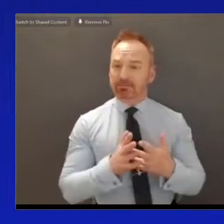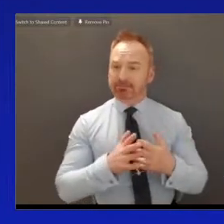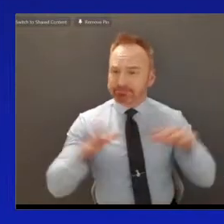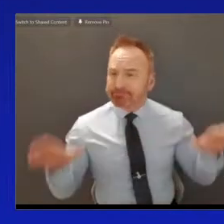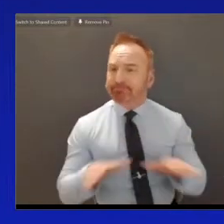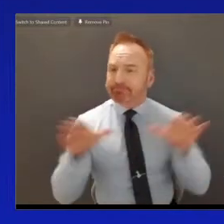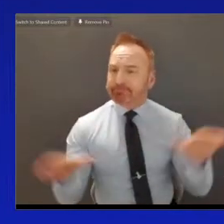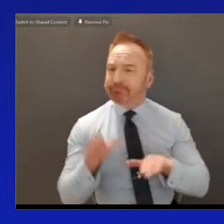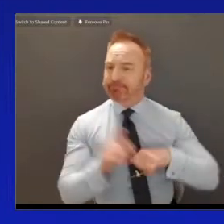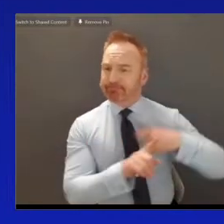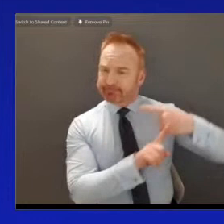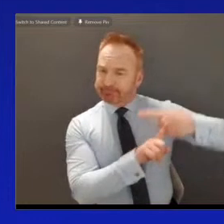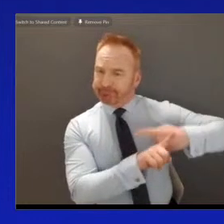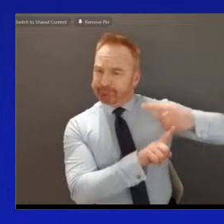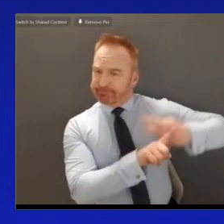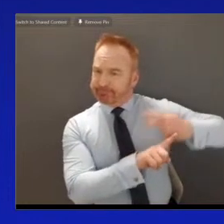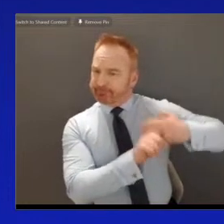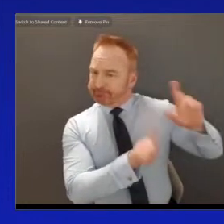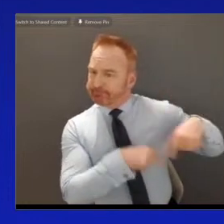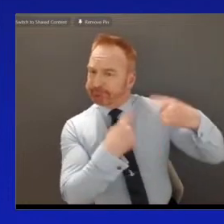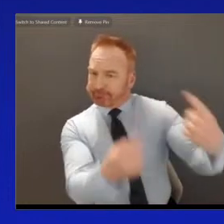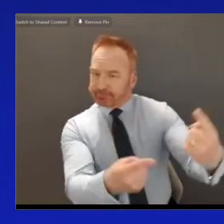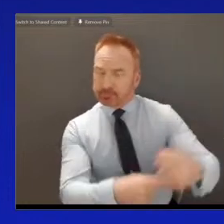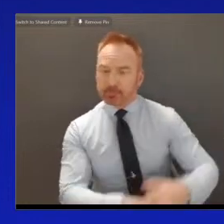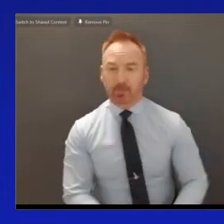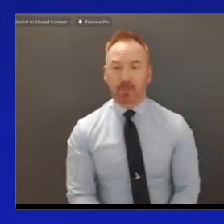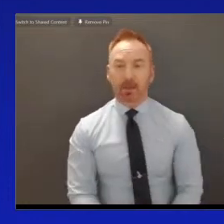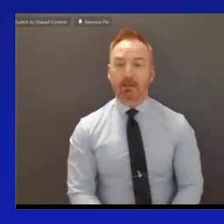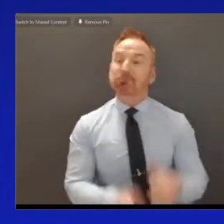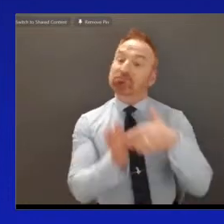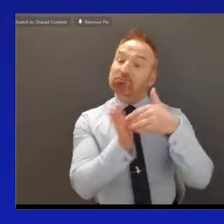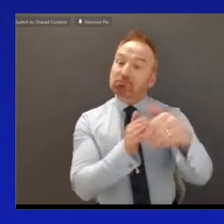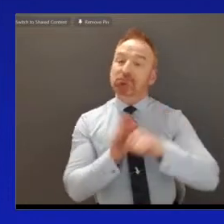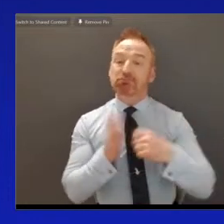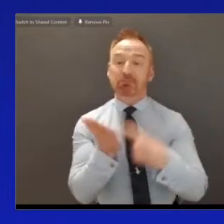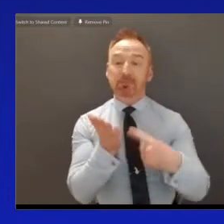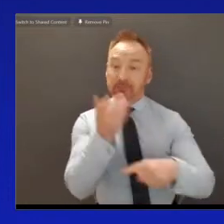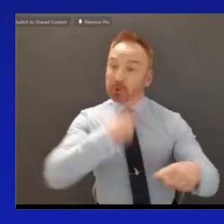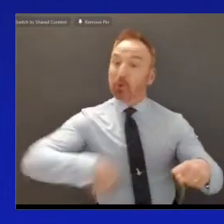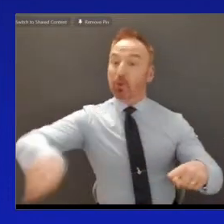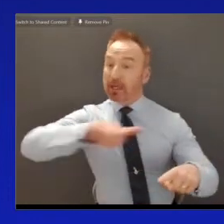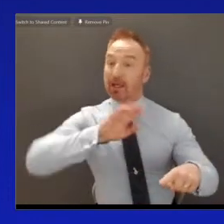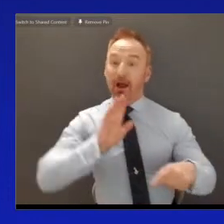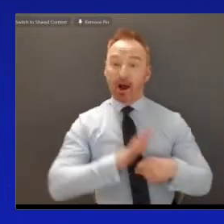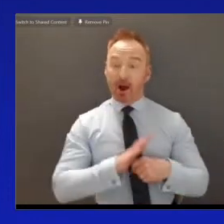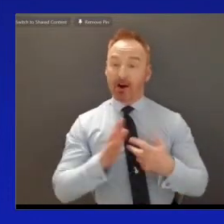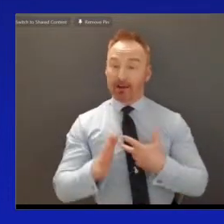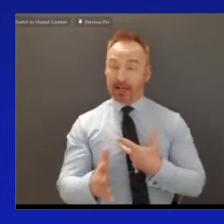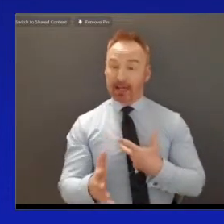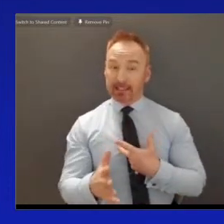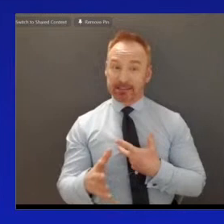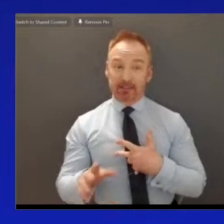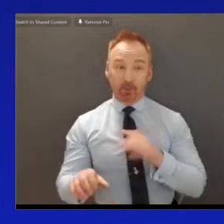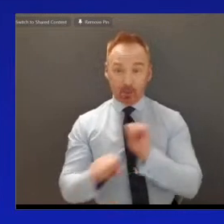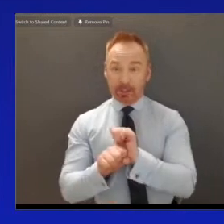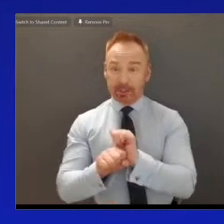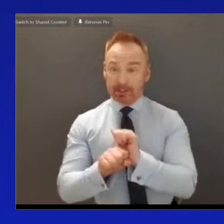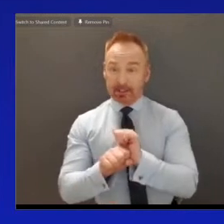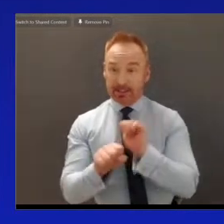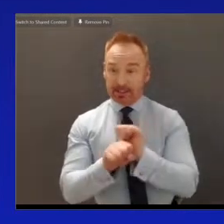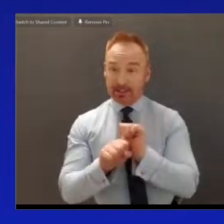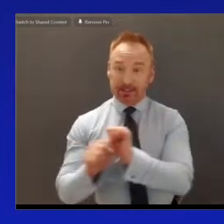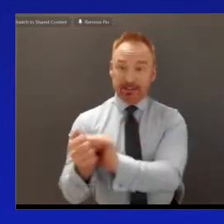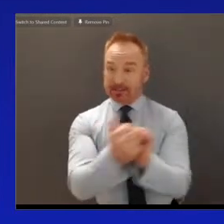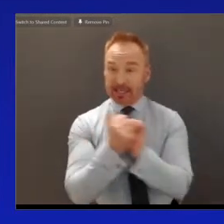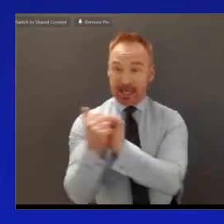months. You know, we often say we're all in this together, but that's also in the response at the city level as well,